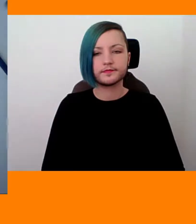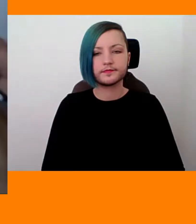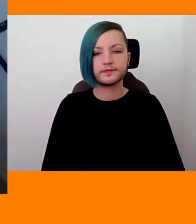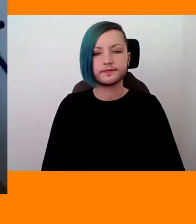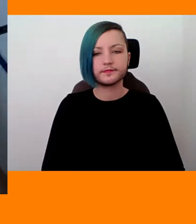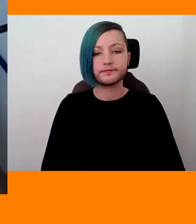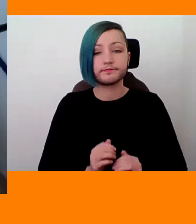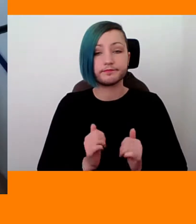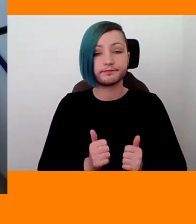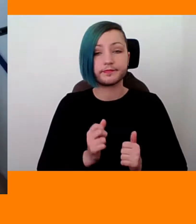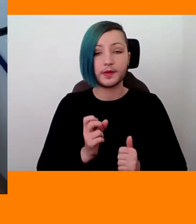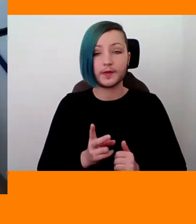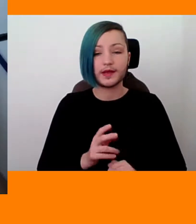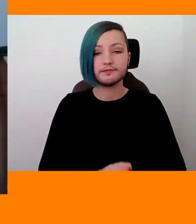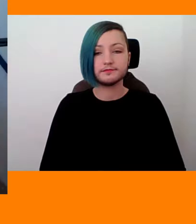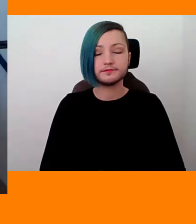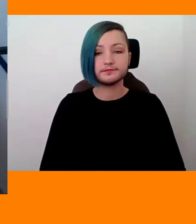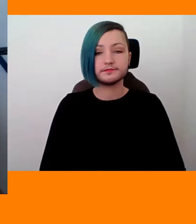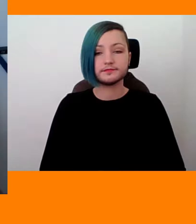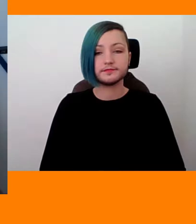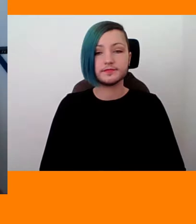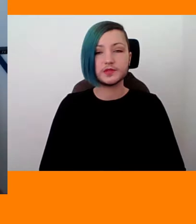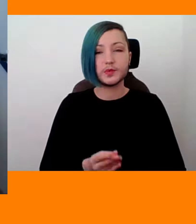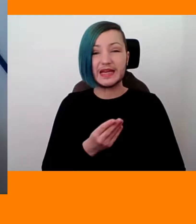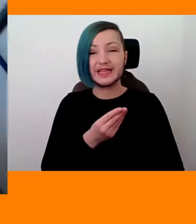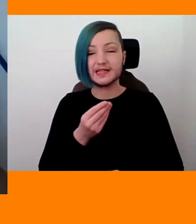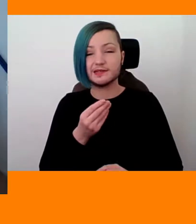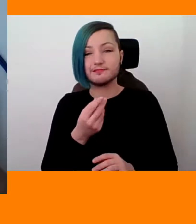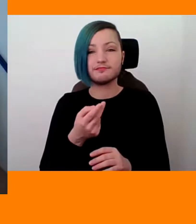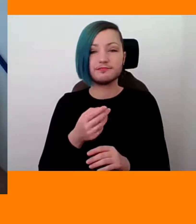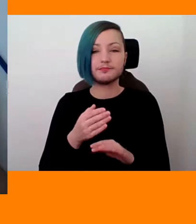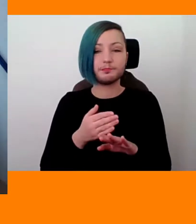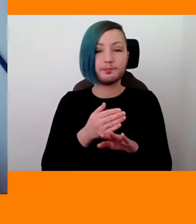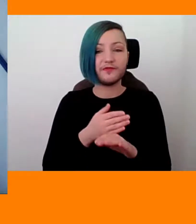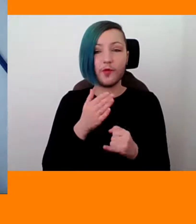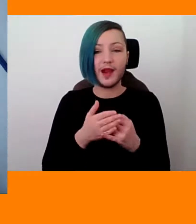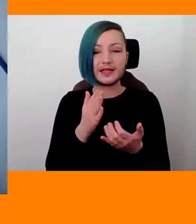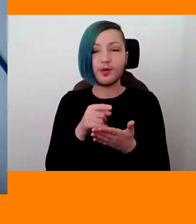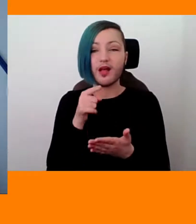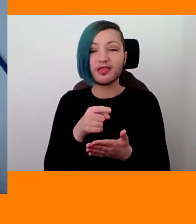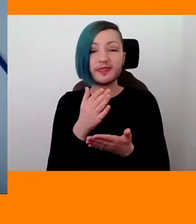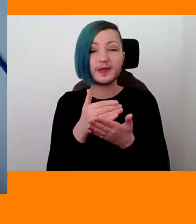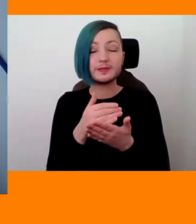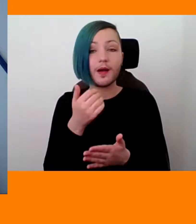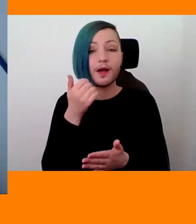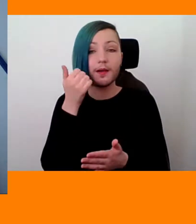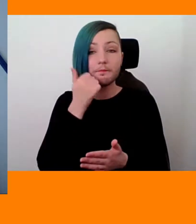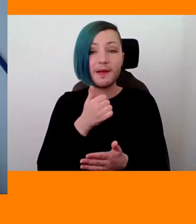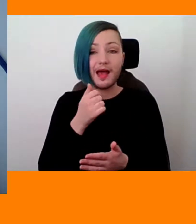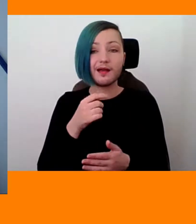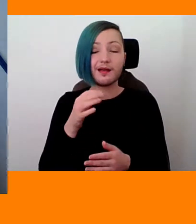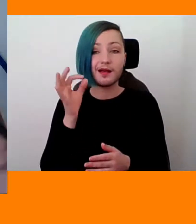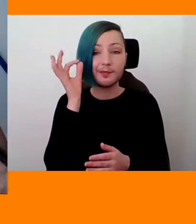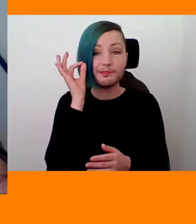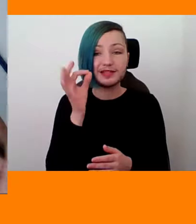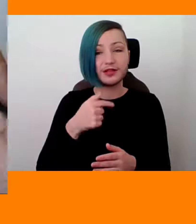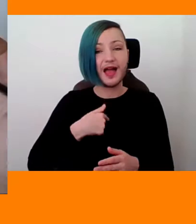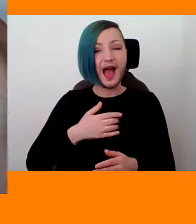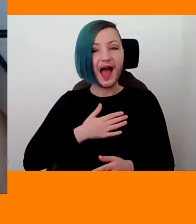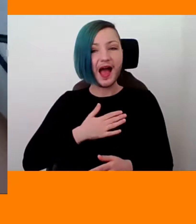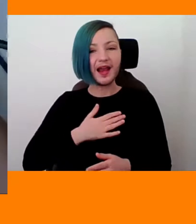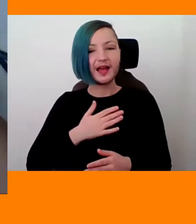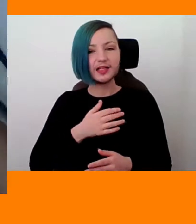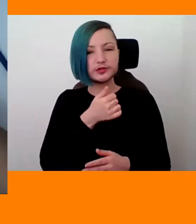Okay. Second to last part, black pencil. You don't have to do this, but I like to with a darker hair colour, just because it makes it